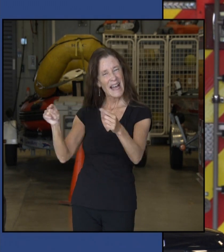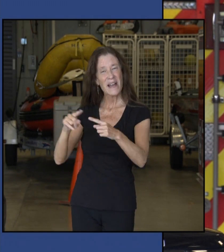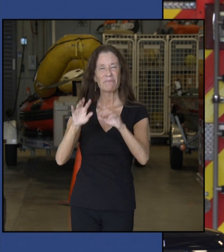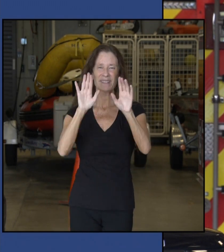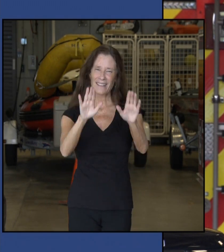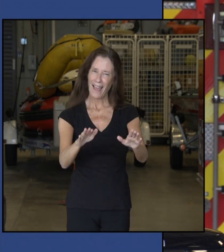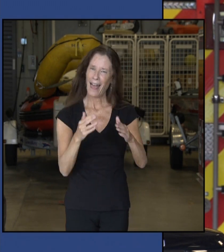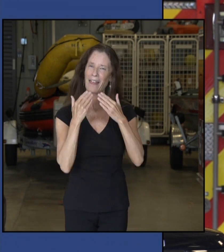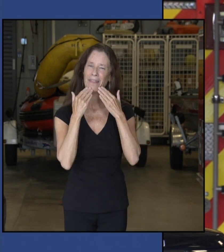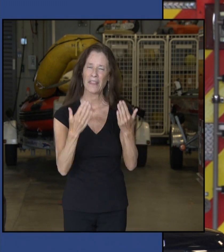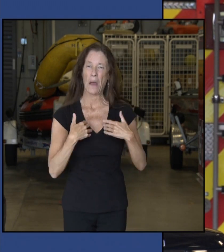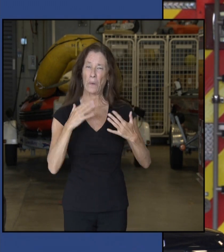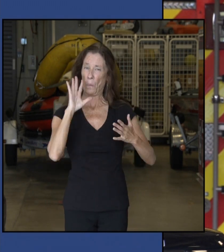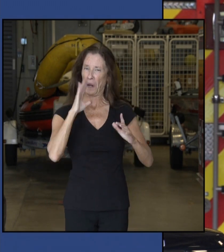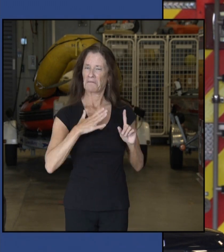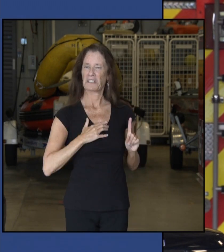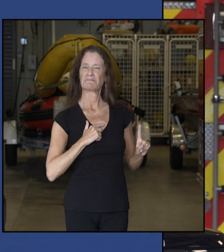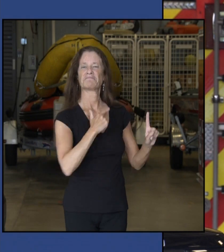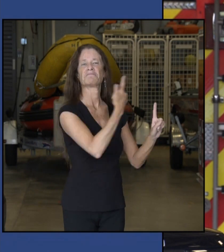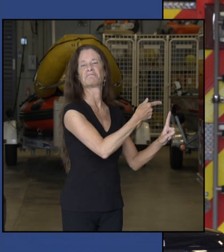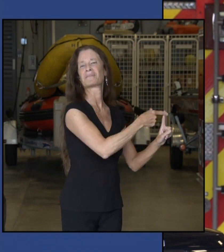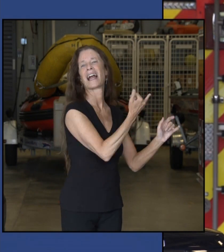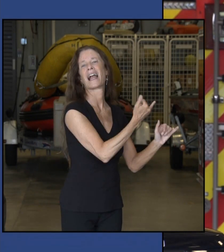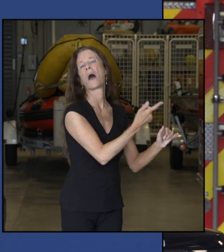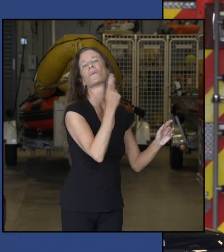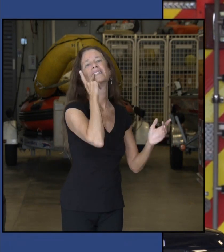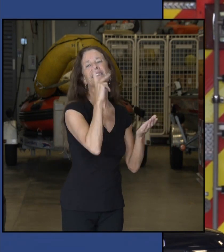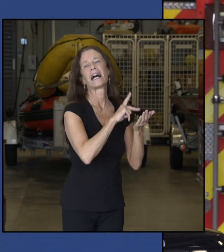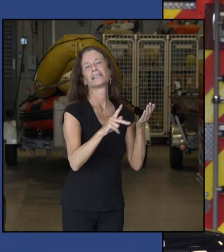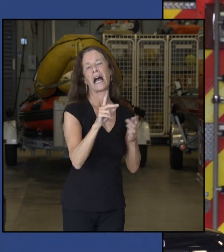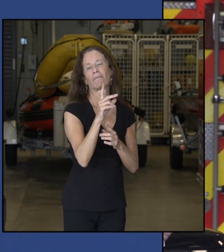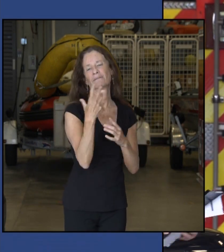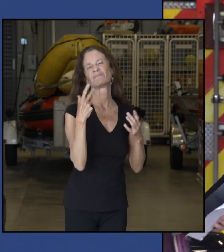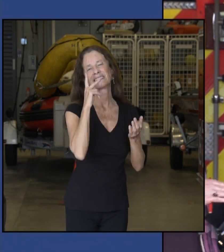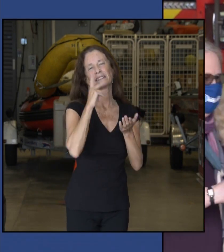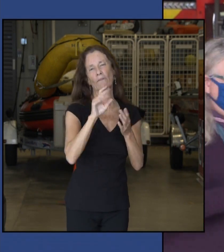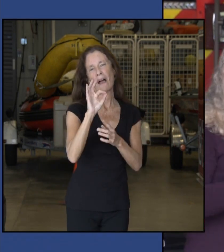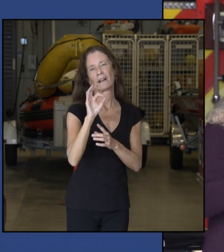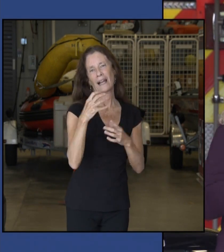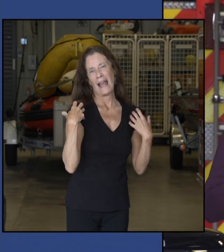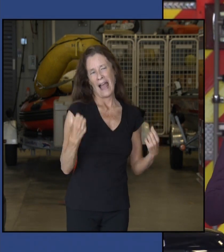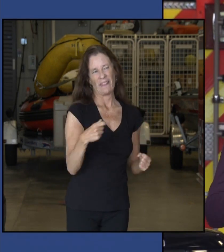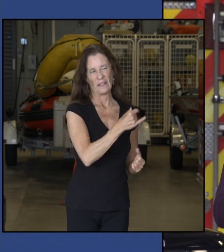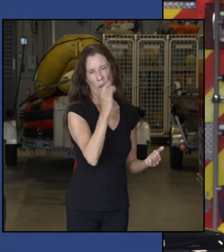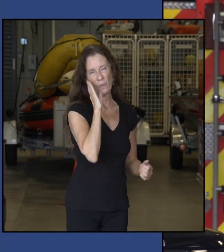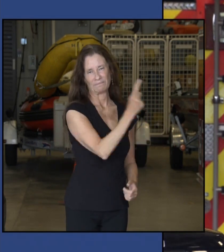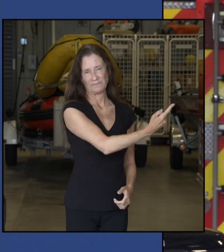to Secretary of Health, Dr. Rachel Levine. Dr. Levine.